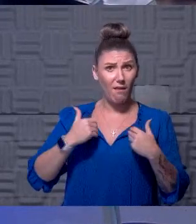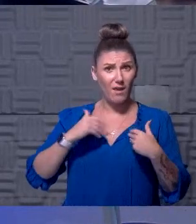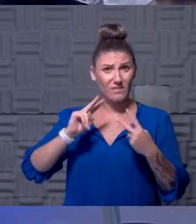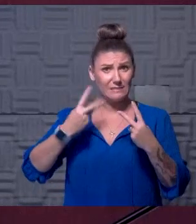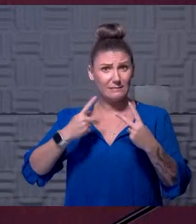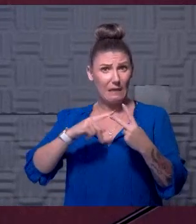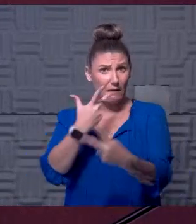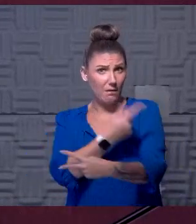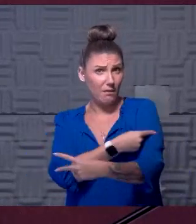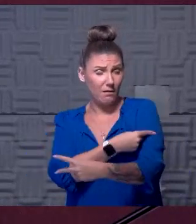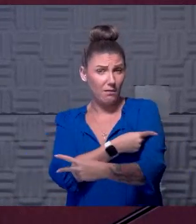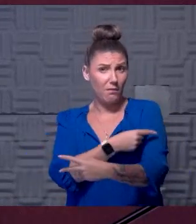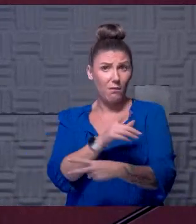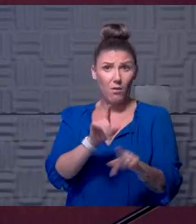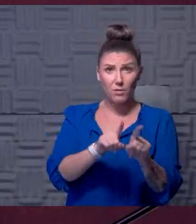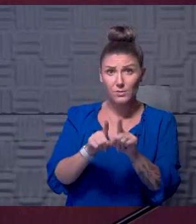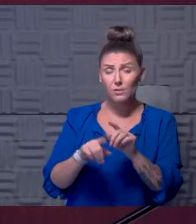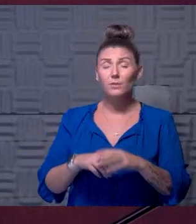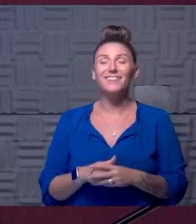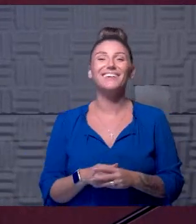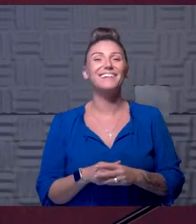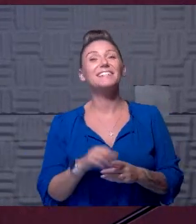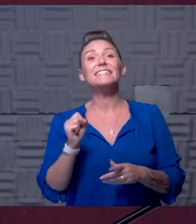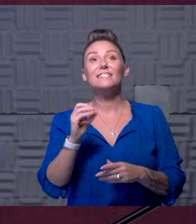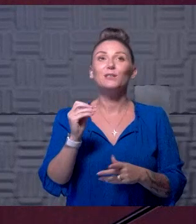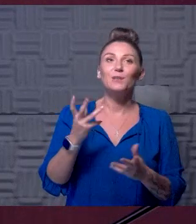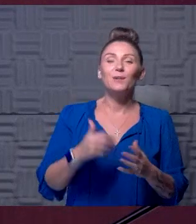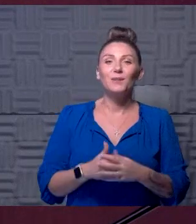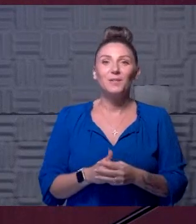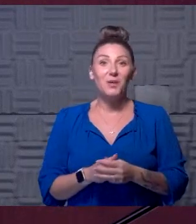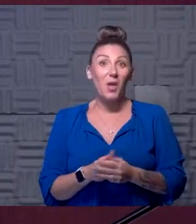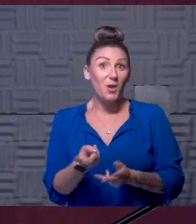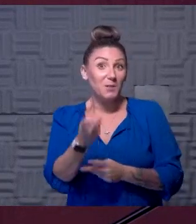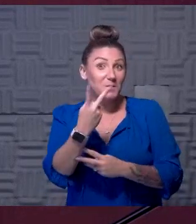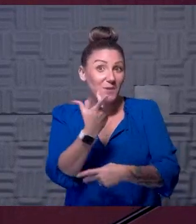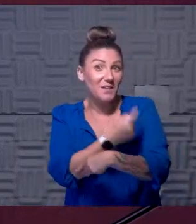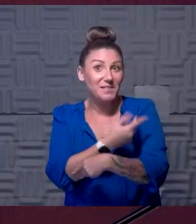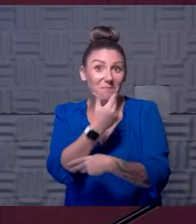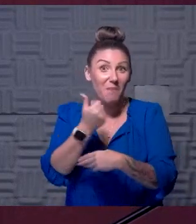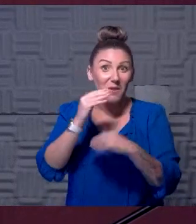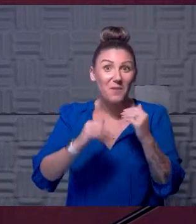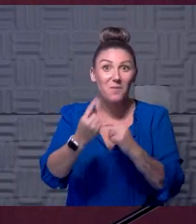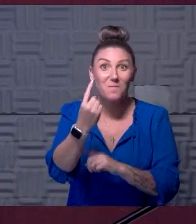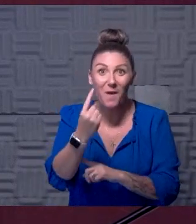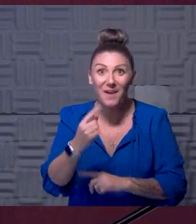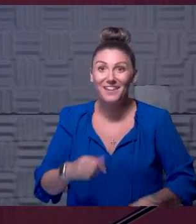well? Yeah, so that's going to be difficult. Two better than one, Mario.